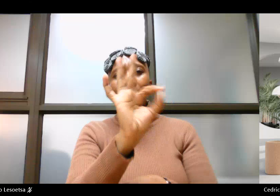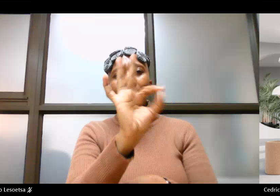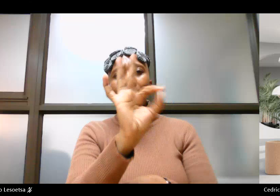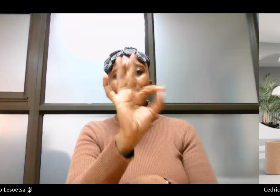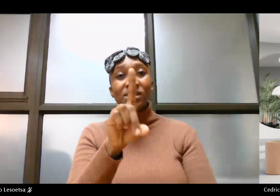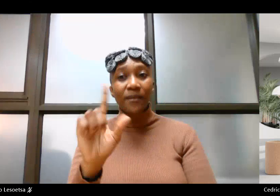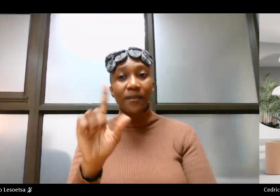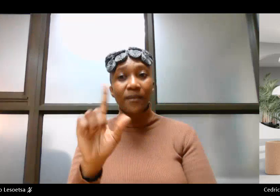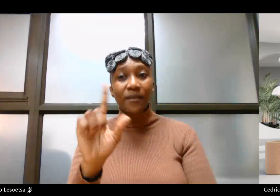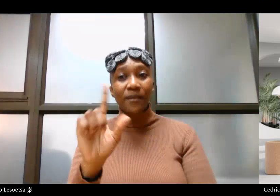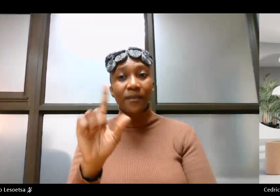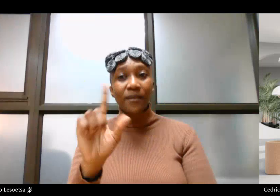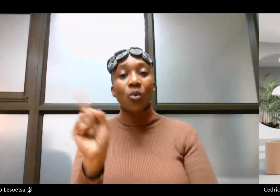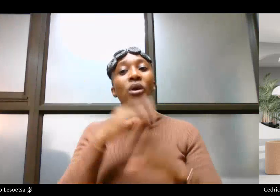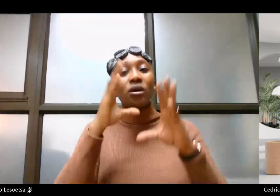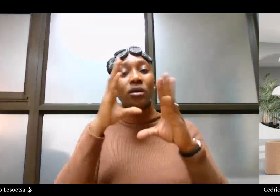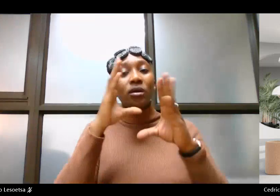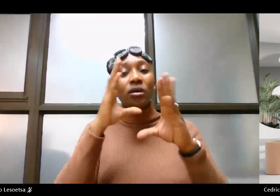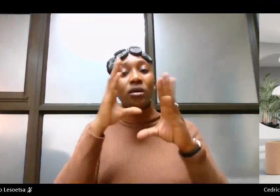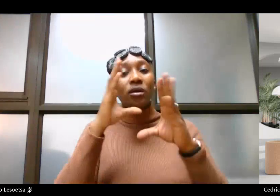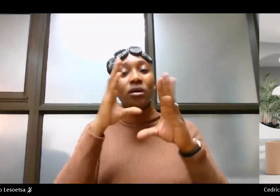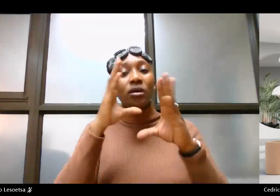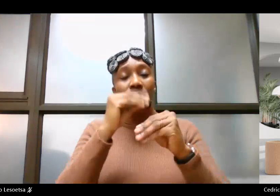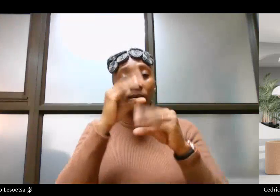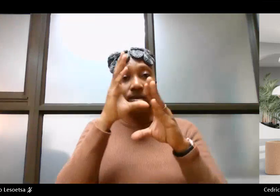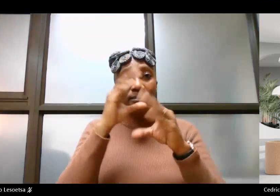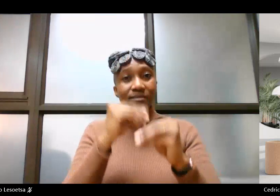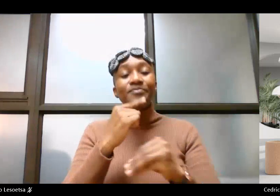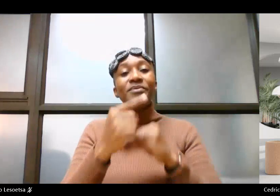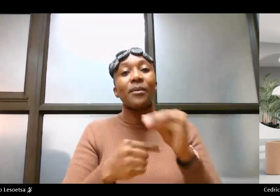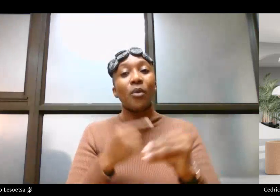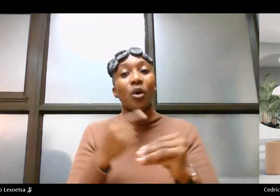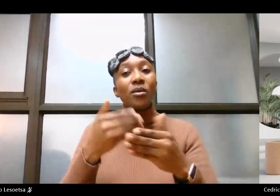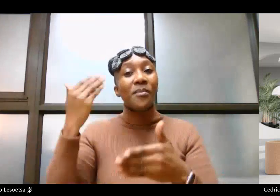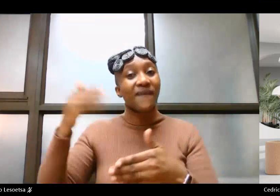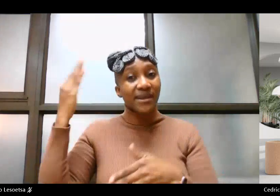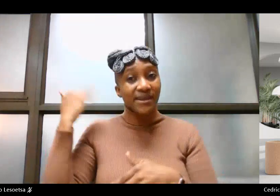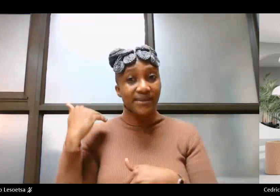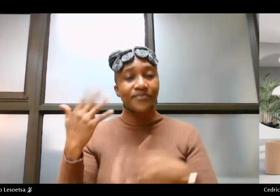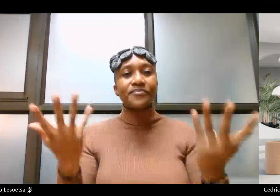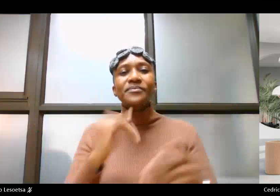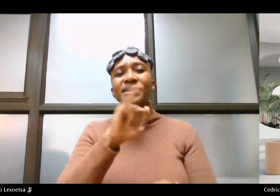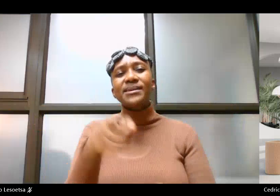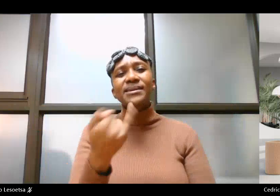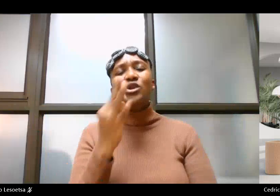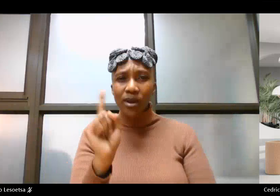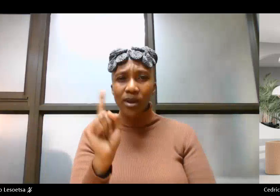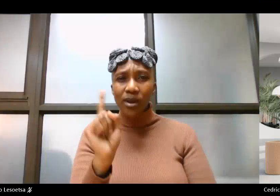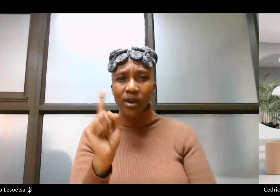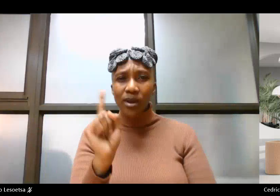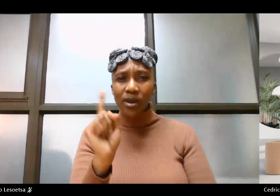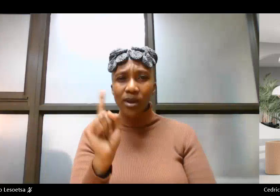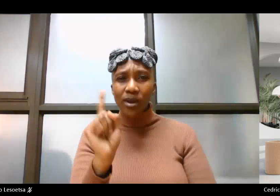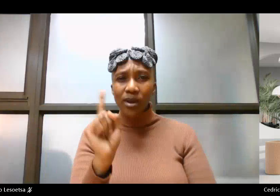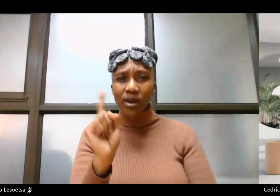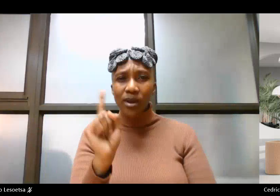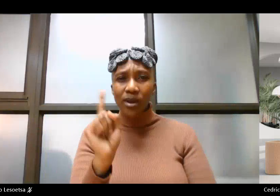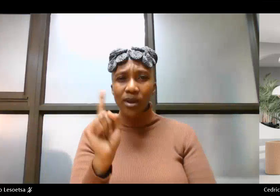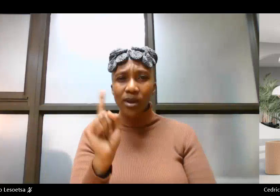previously. Mhm. Just to say, initially when everybody was sensitized